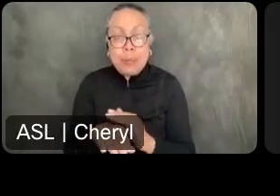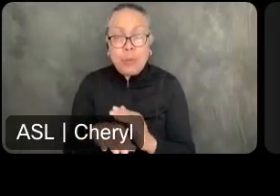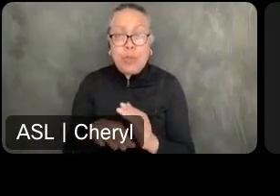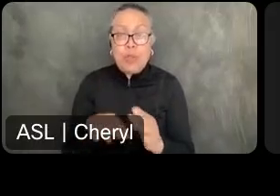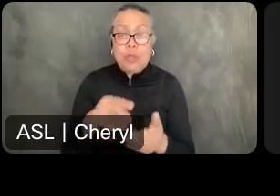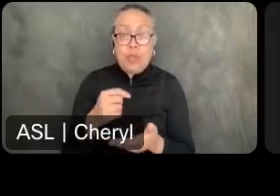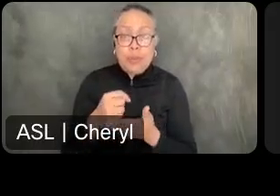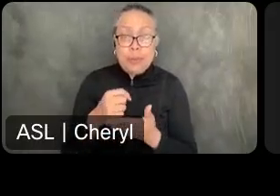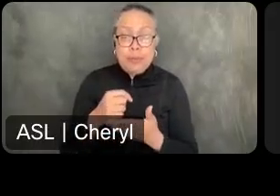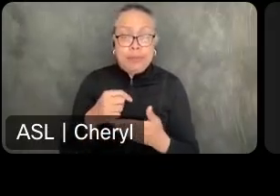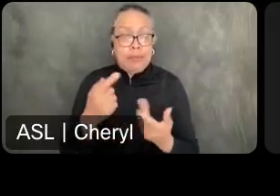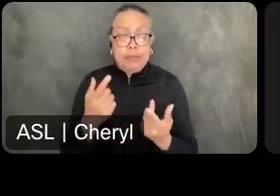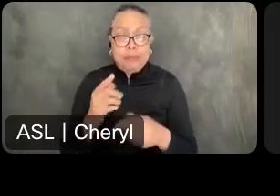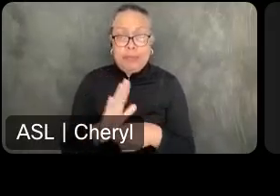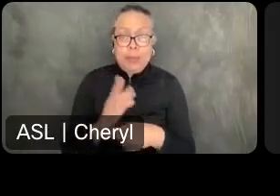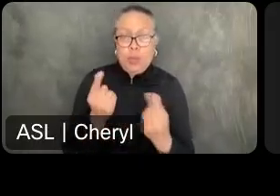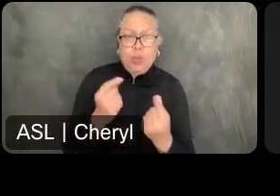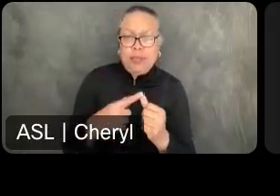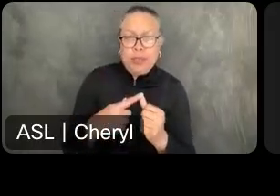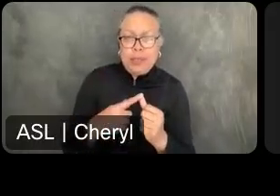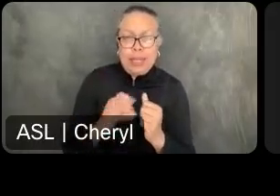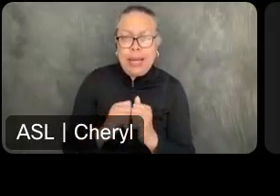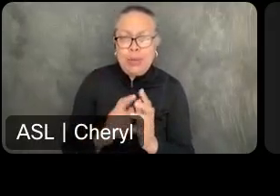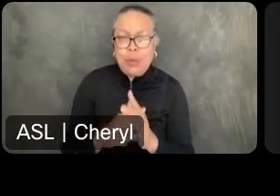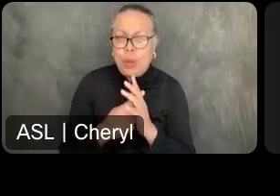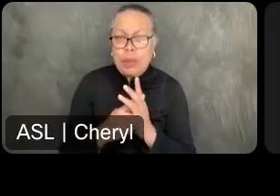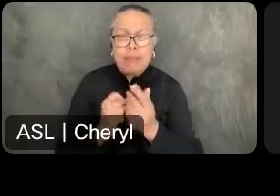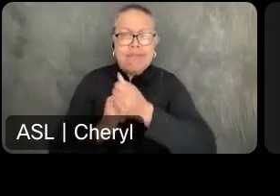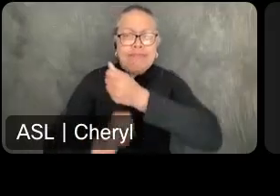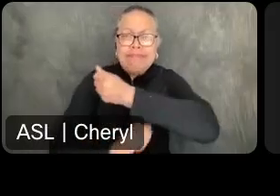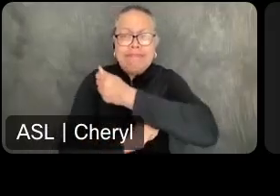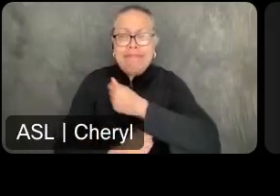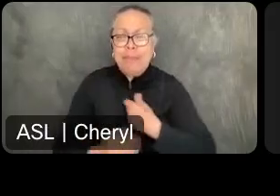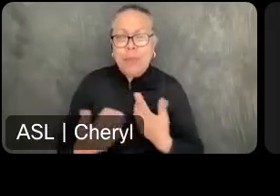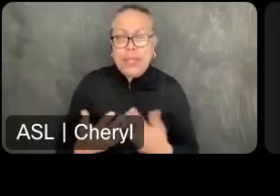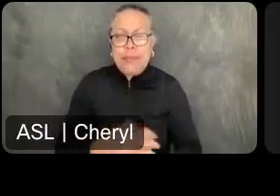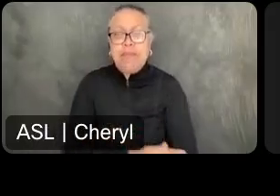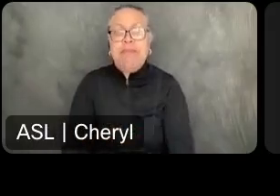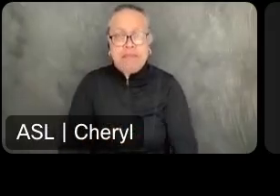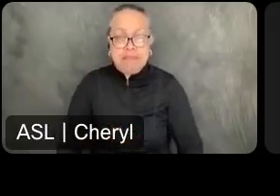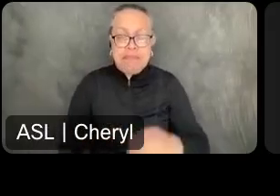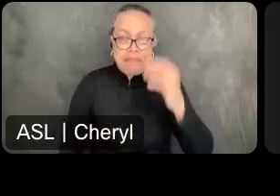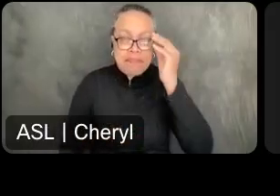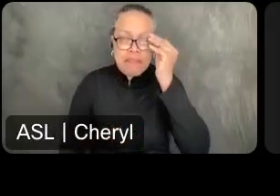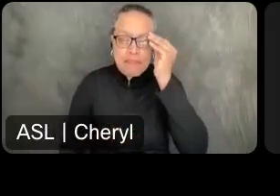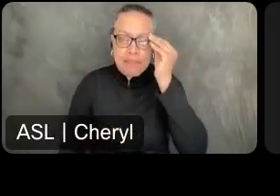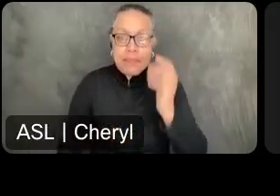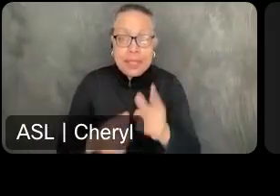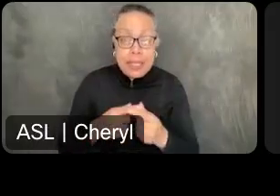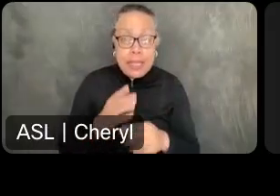you do first? Where do you start? Right? What's the foundation that we're building here? From there, we're going to talk